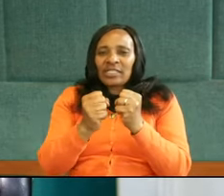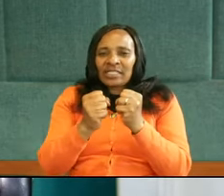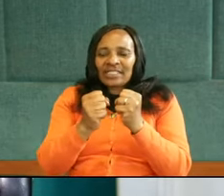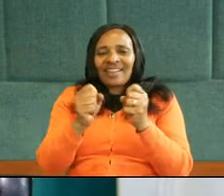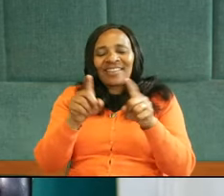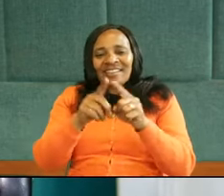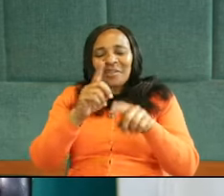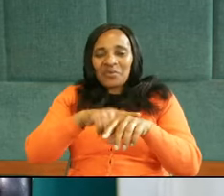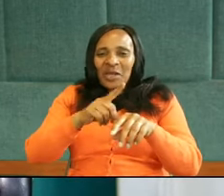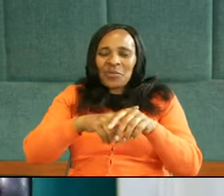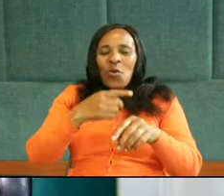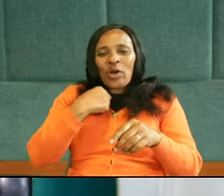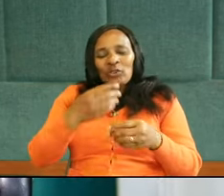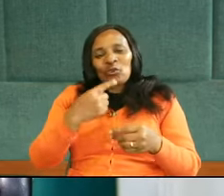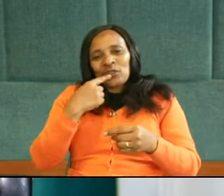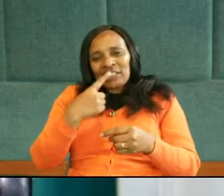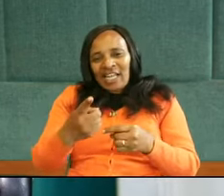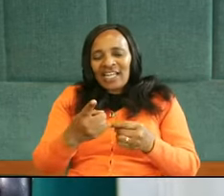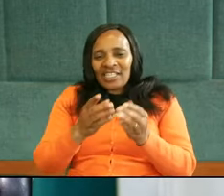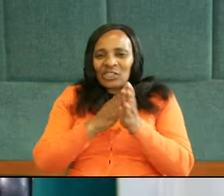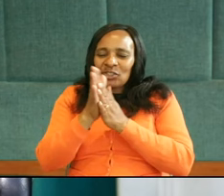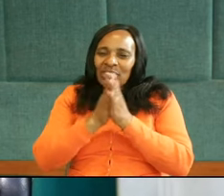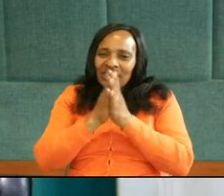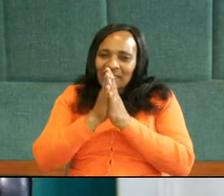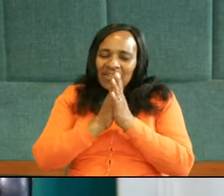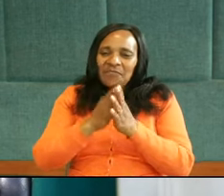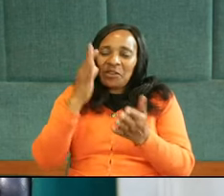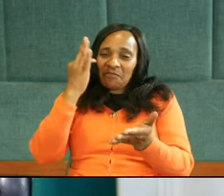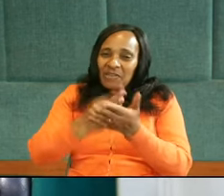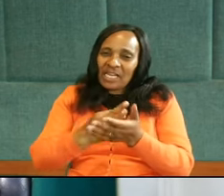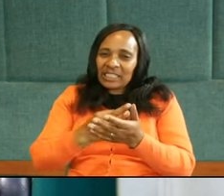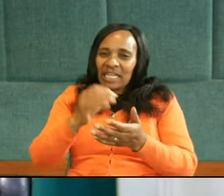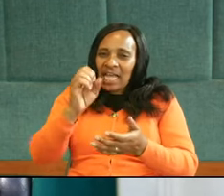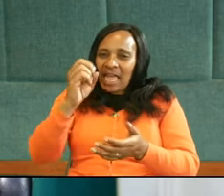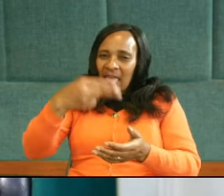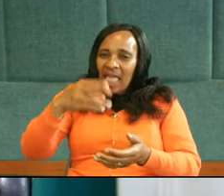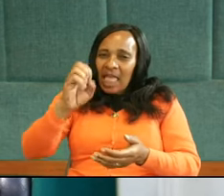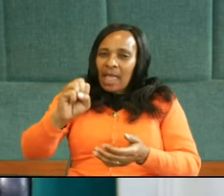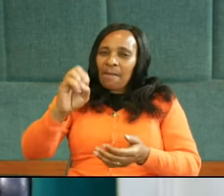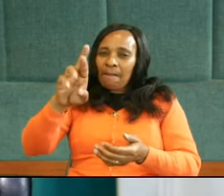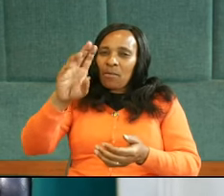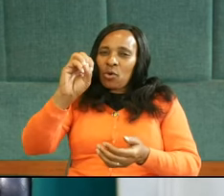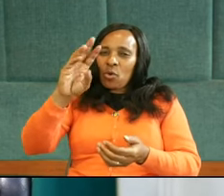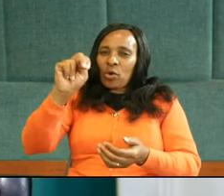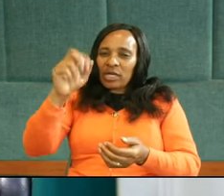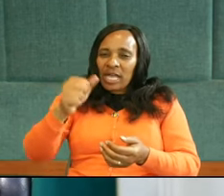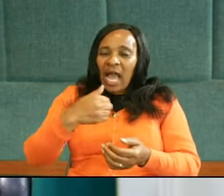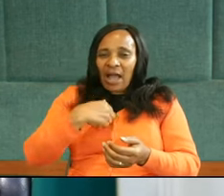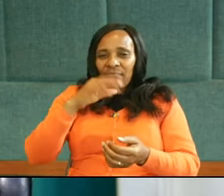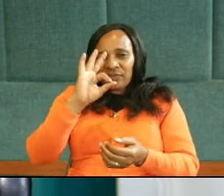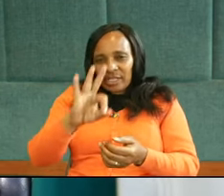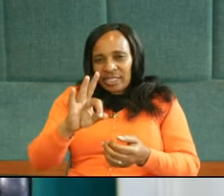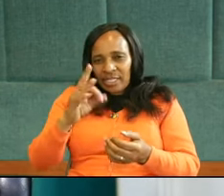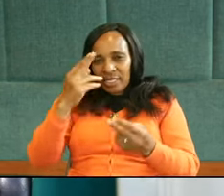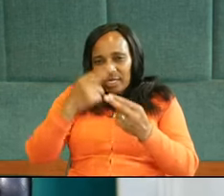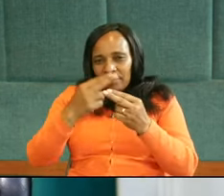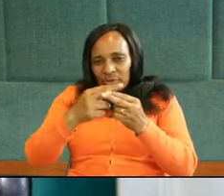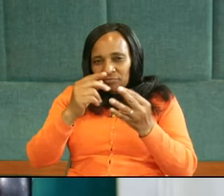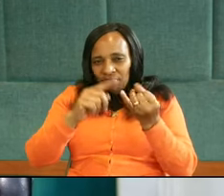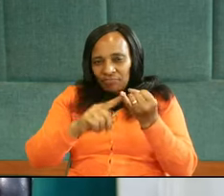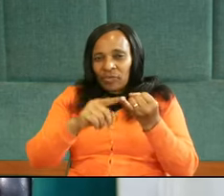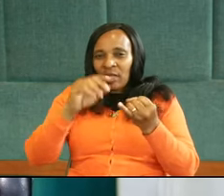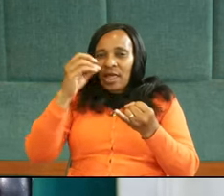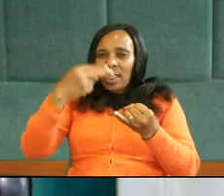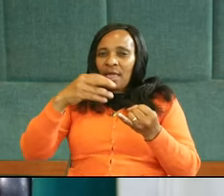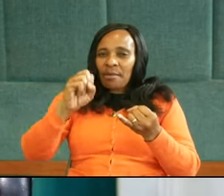want to say an interesting fact mm-hmm. on the name Hebron. Mm-hmm. Hebron had three names, or has three names. One is Hebron, the other